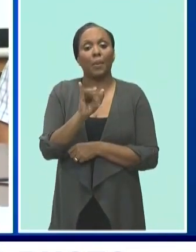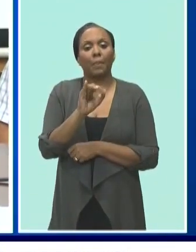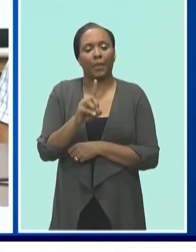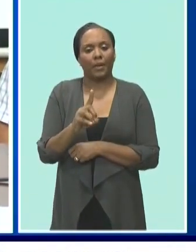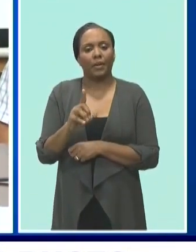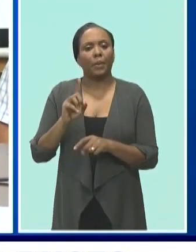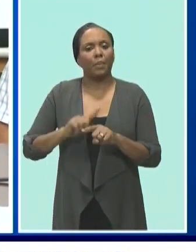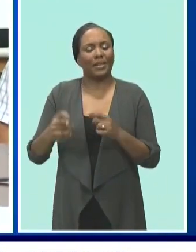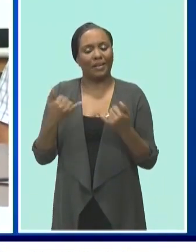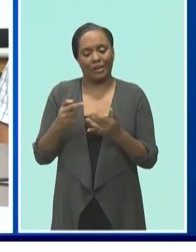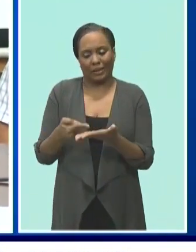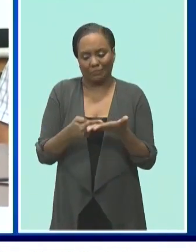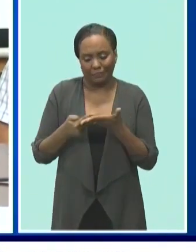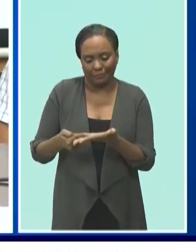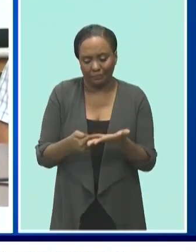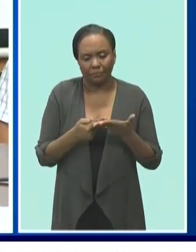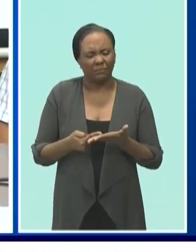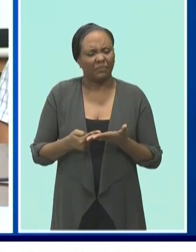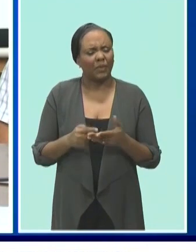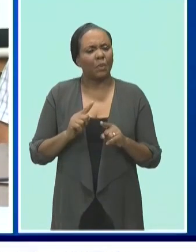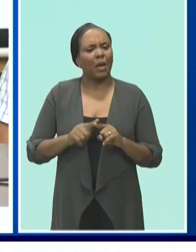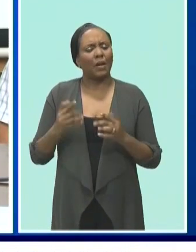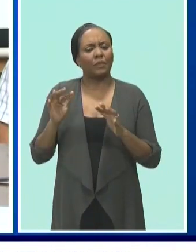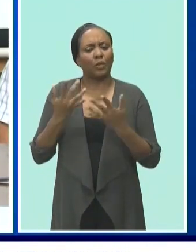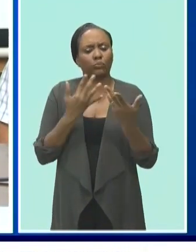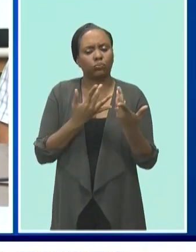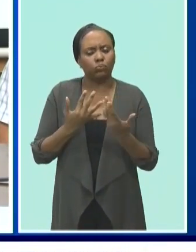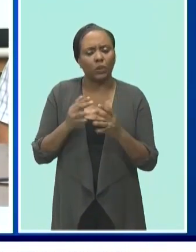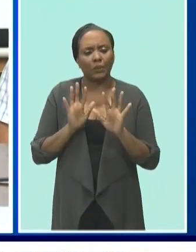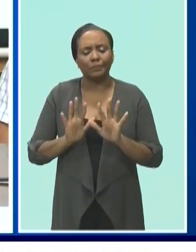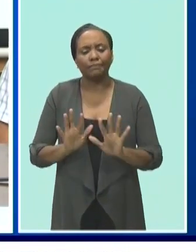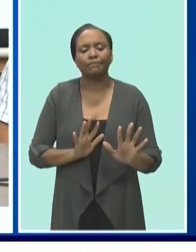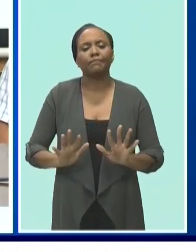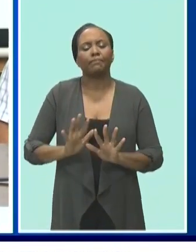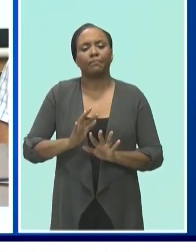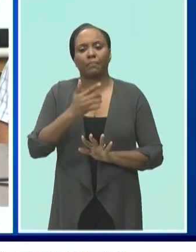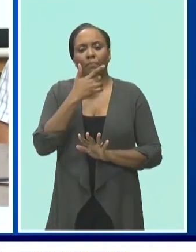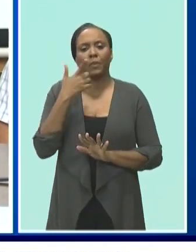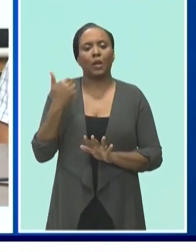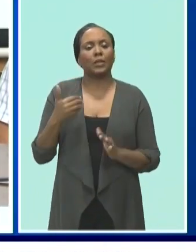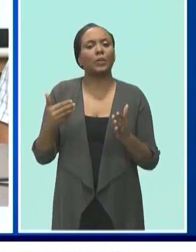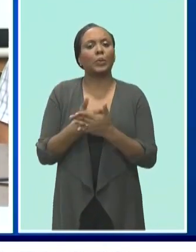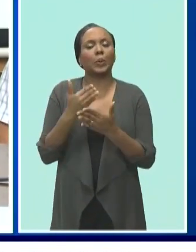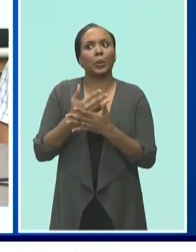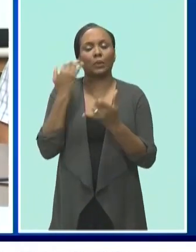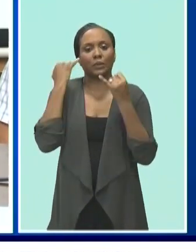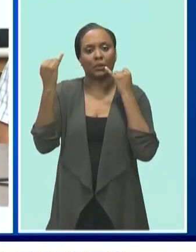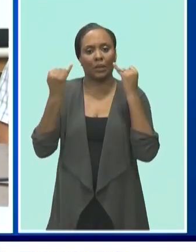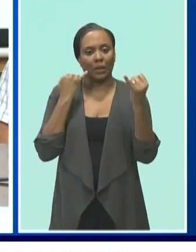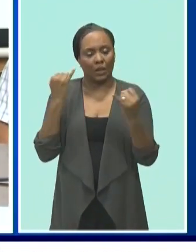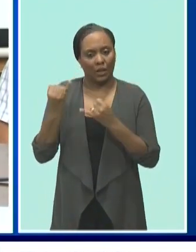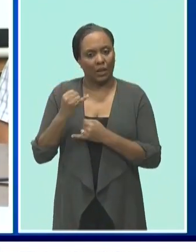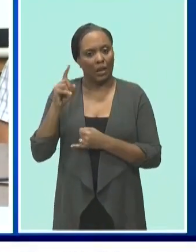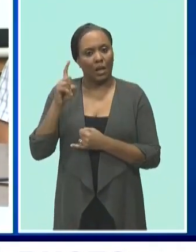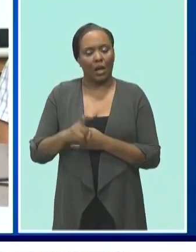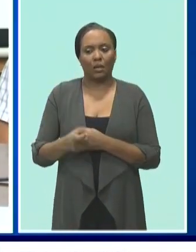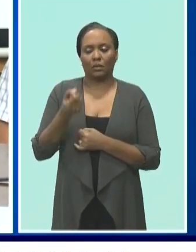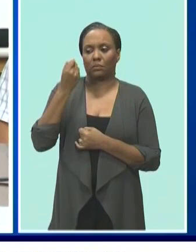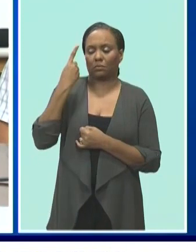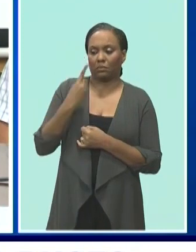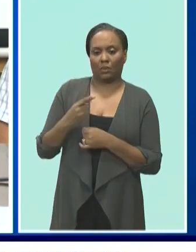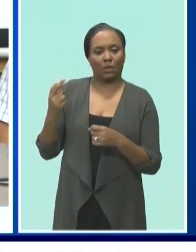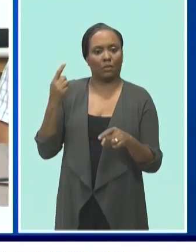new technology coming to Barbados. It's not something that we will enter into lightly. So we have to make sure that we get the